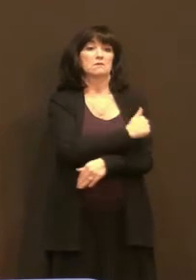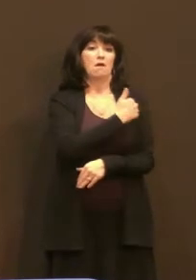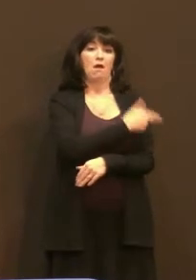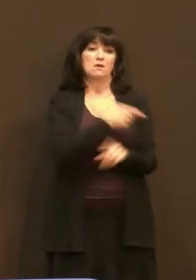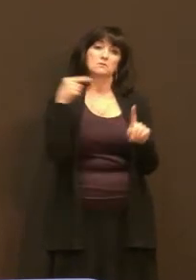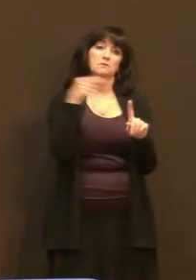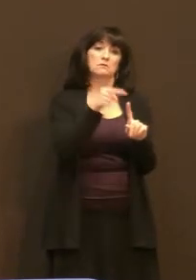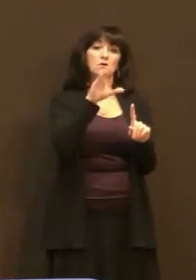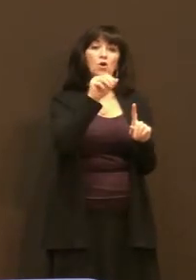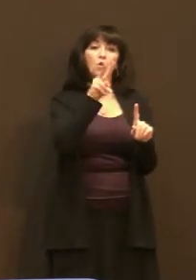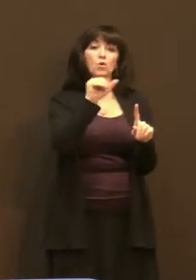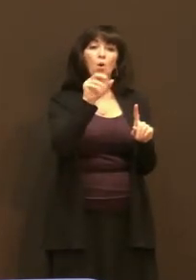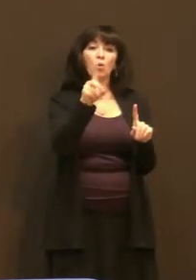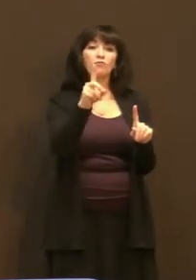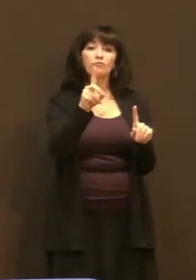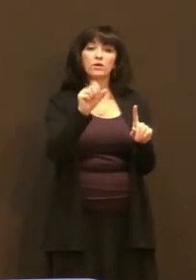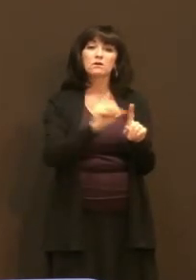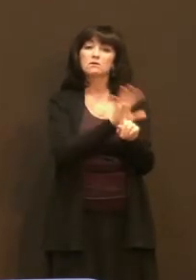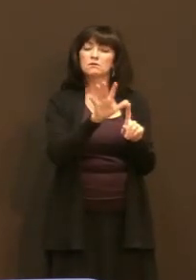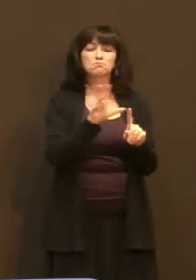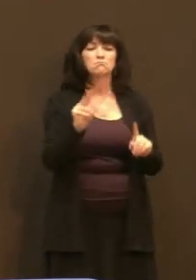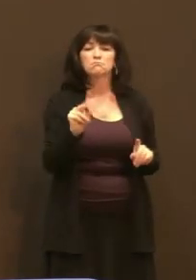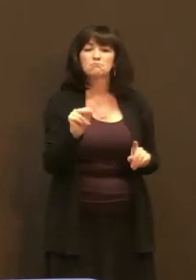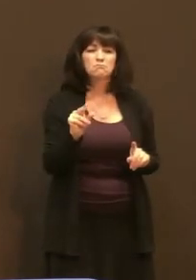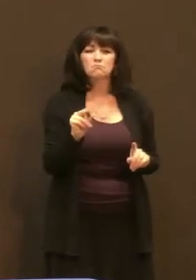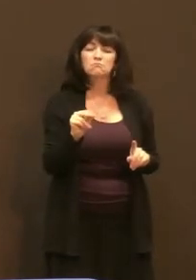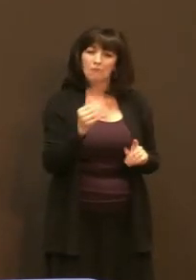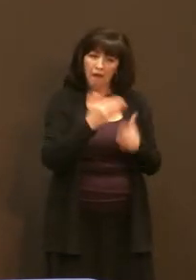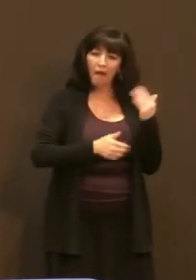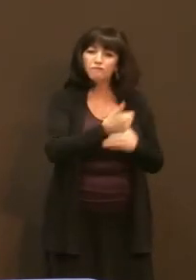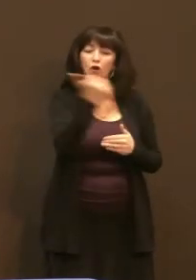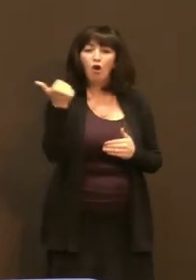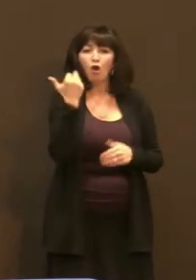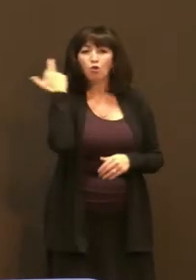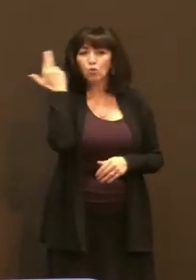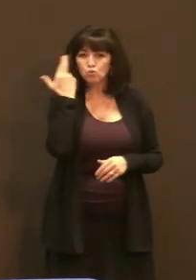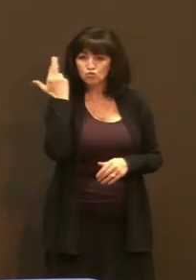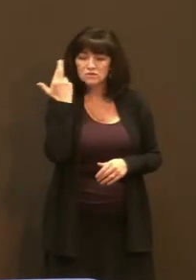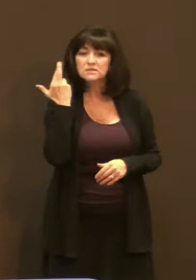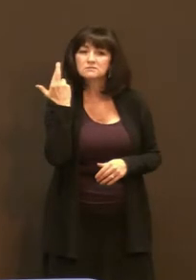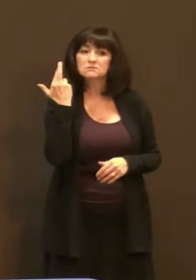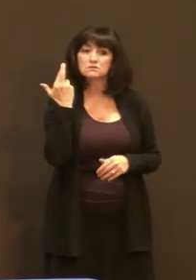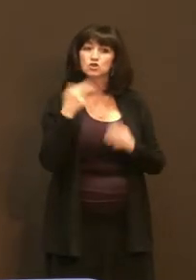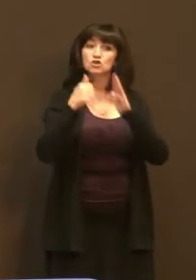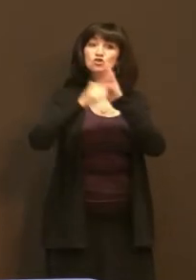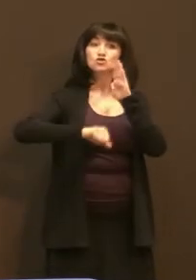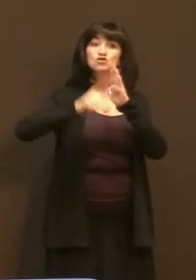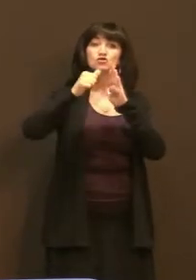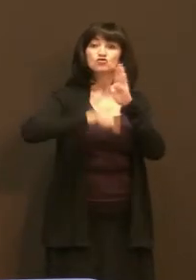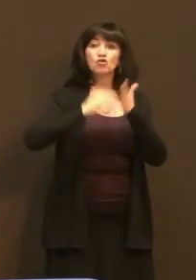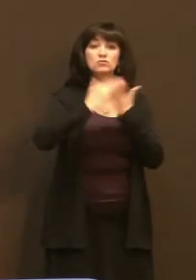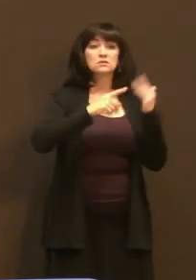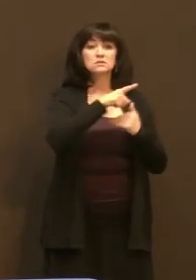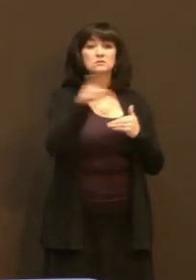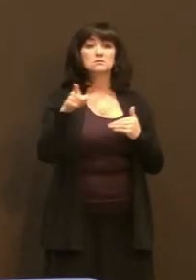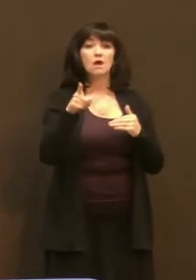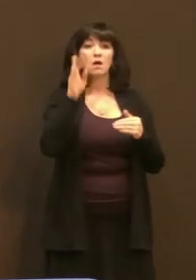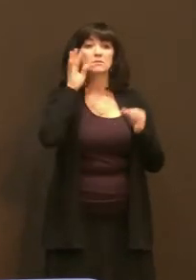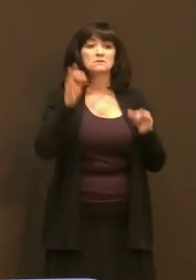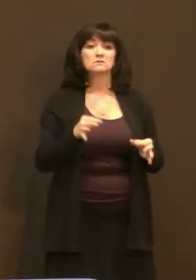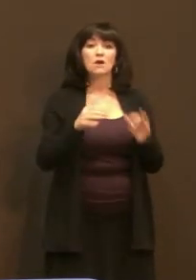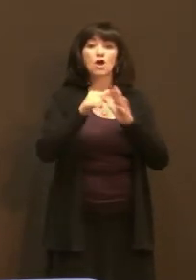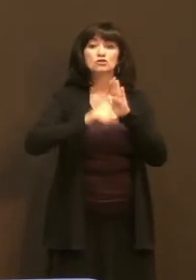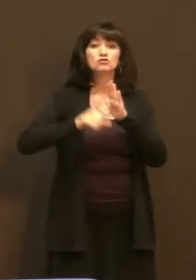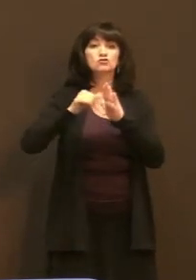are no surgeries, elective surgeries that they would otherwise be doing, filling up rooms and that kind of thing, and that's a big